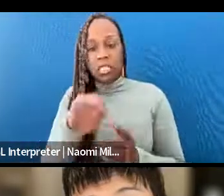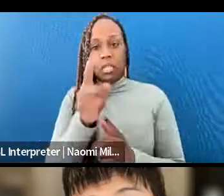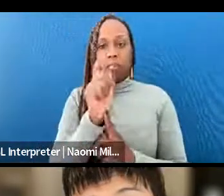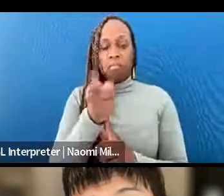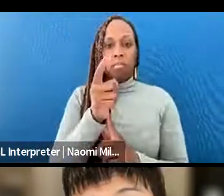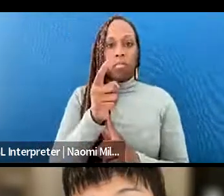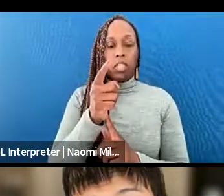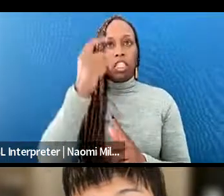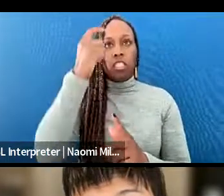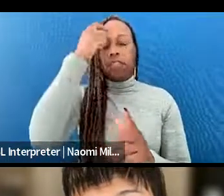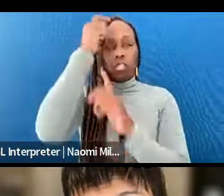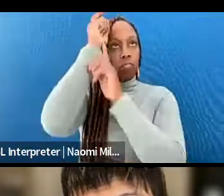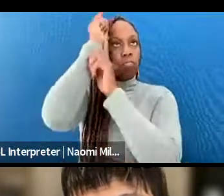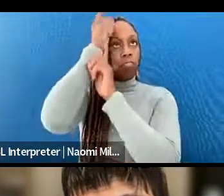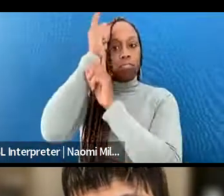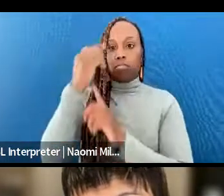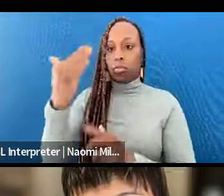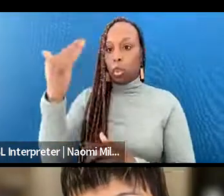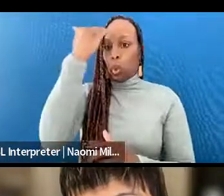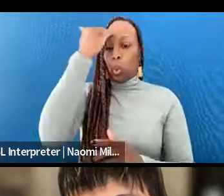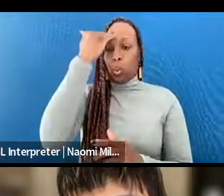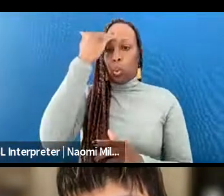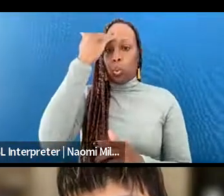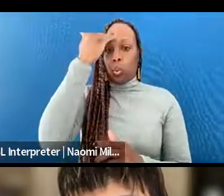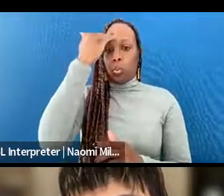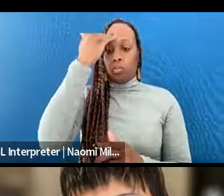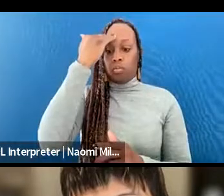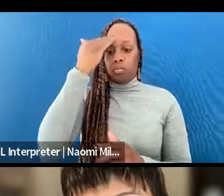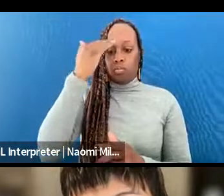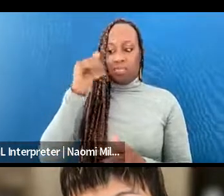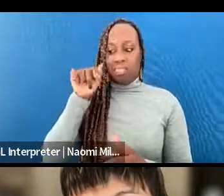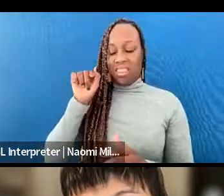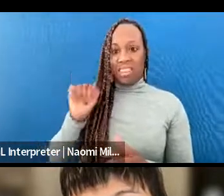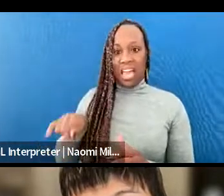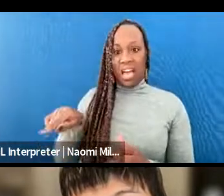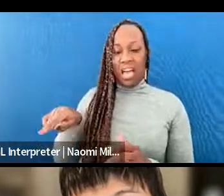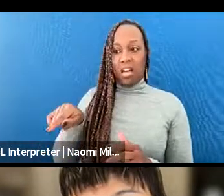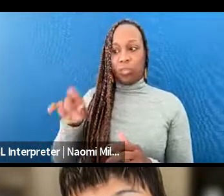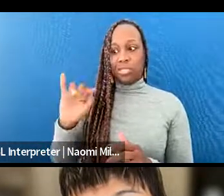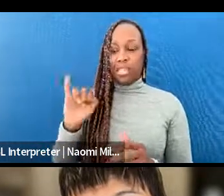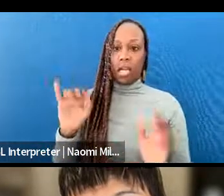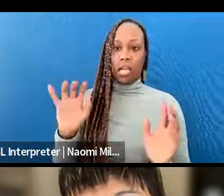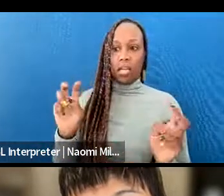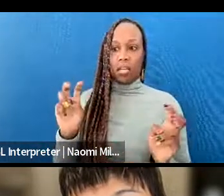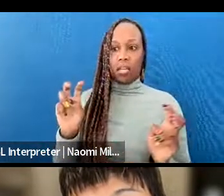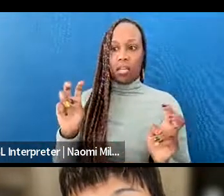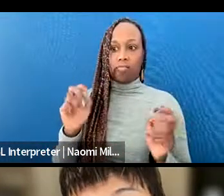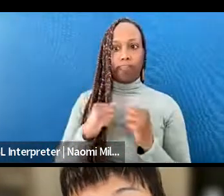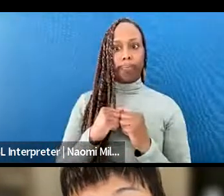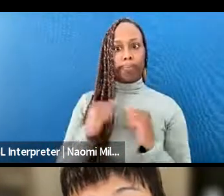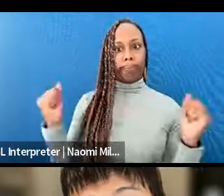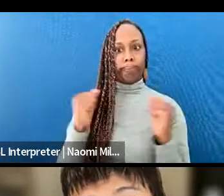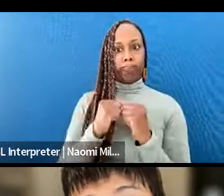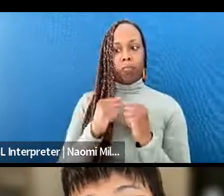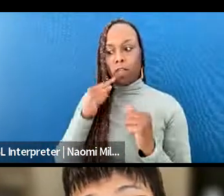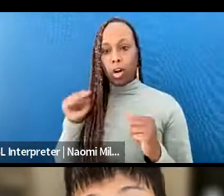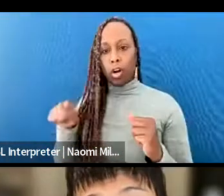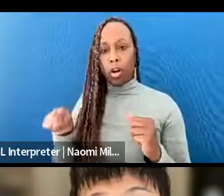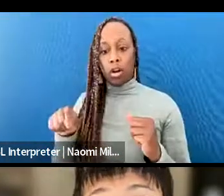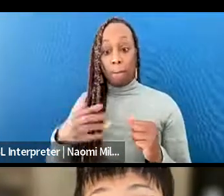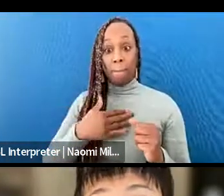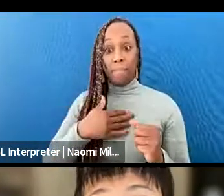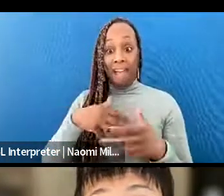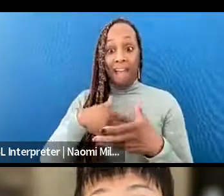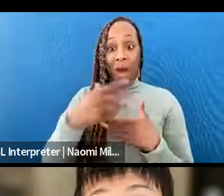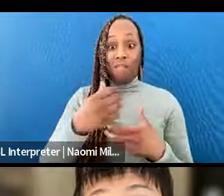it afterwards, she just sort of intuitively knew that this was sort of a state of vulnerability for me, that being out of my